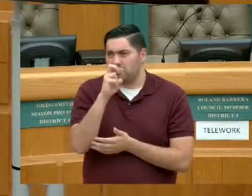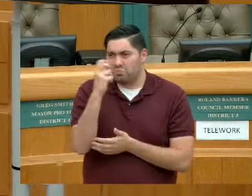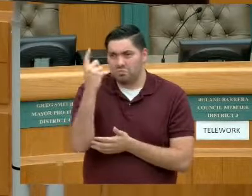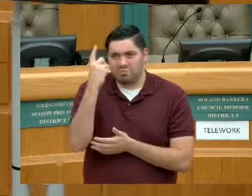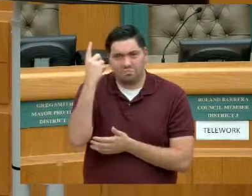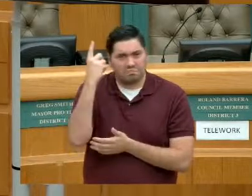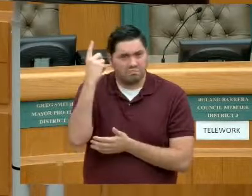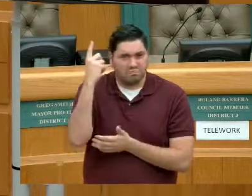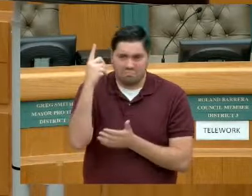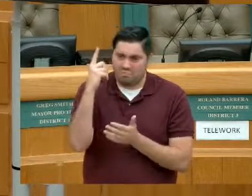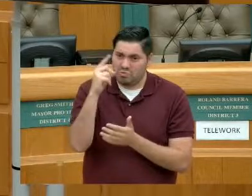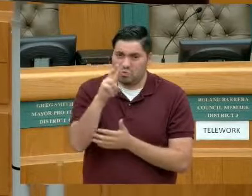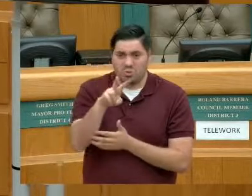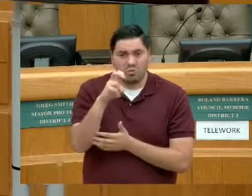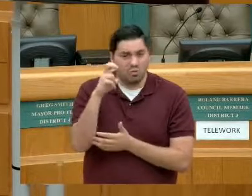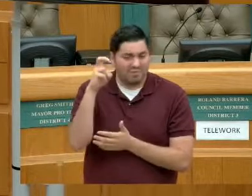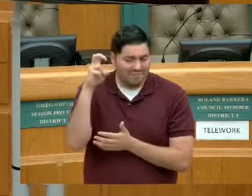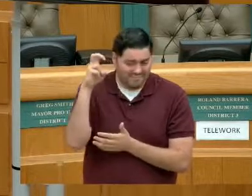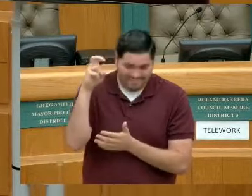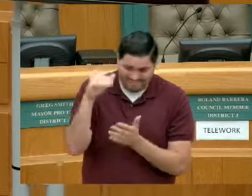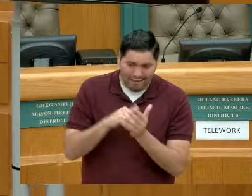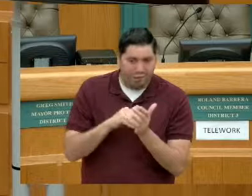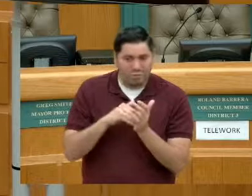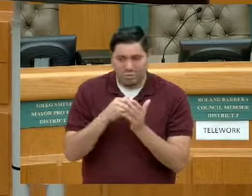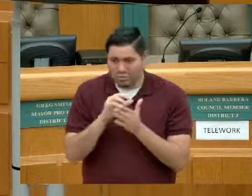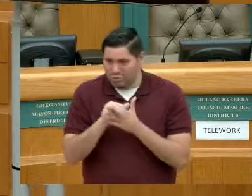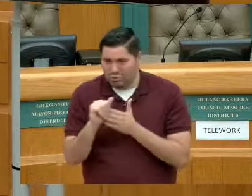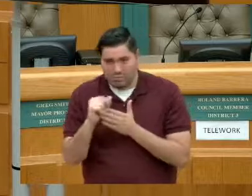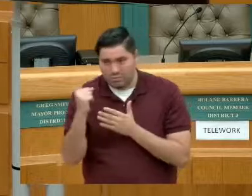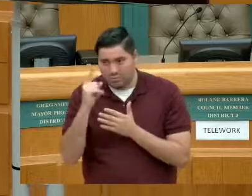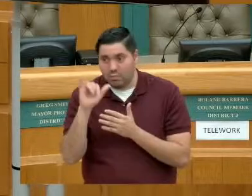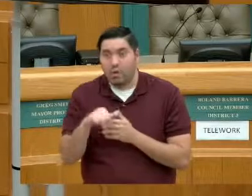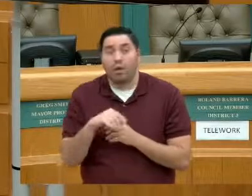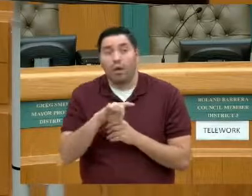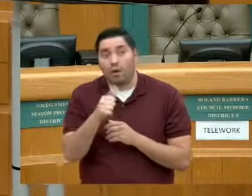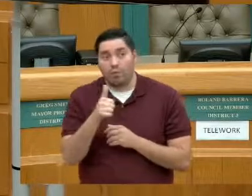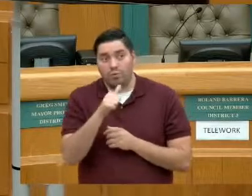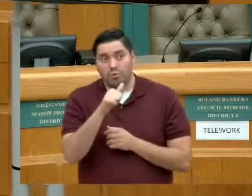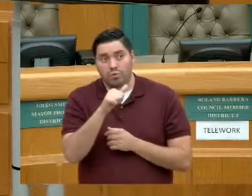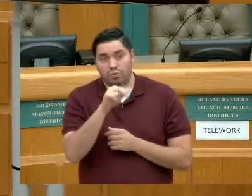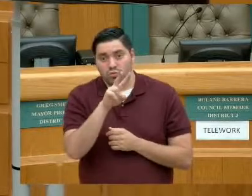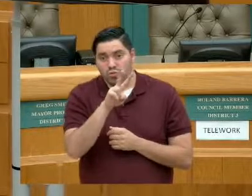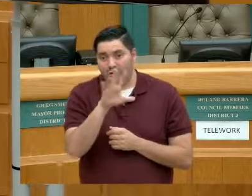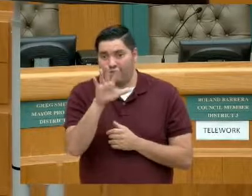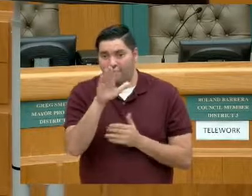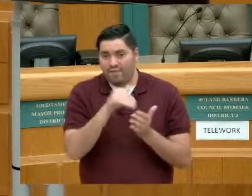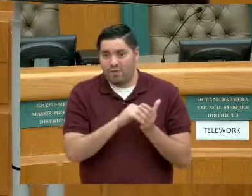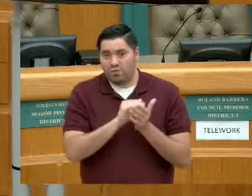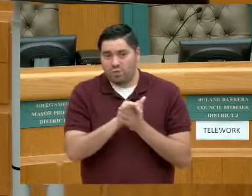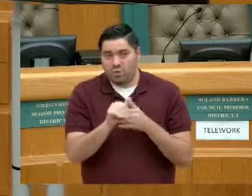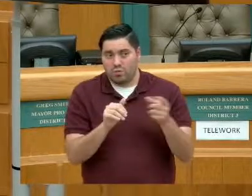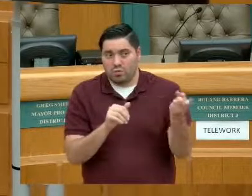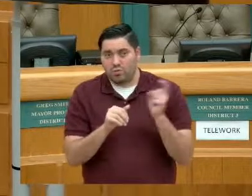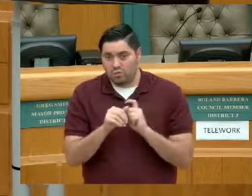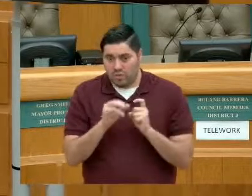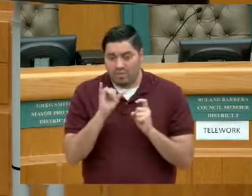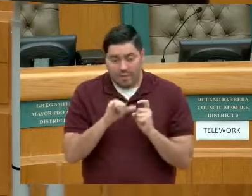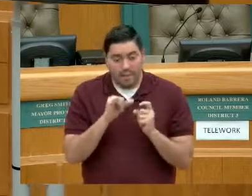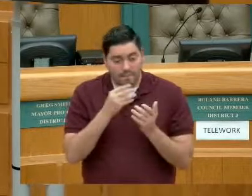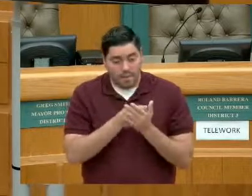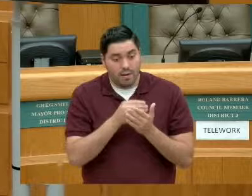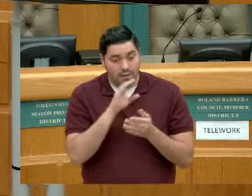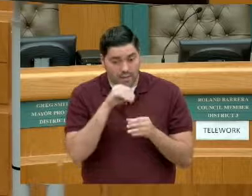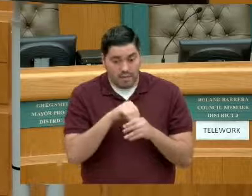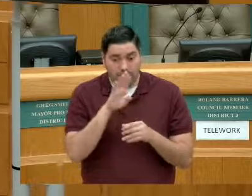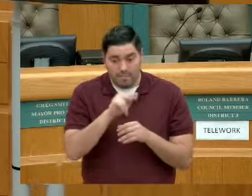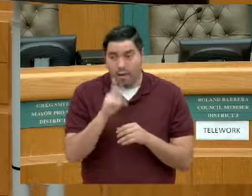over $270,000. I got a notice today, we've got another $25,000 contribution today, and as soon as that money's in the bank, we'll